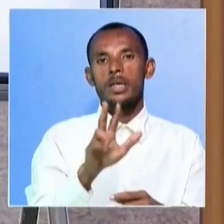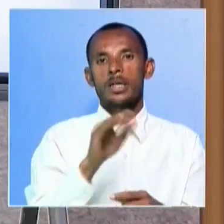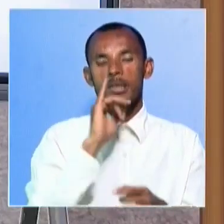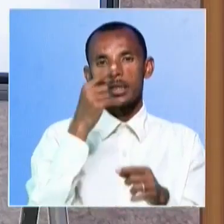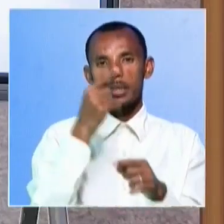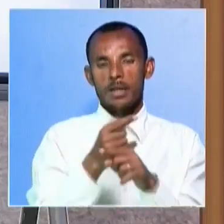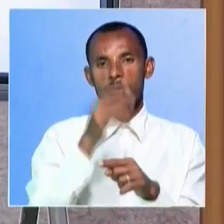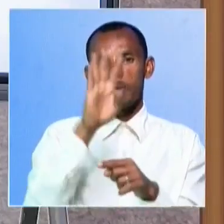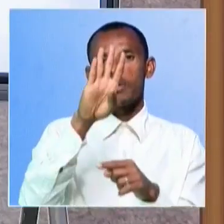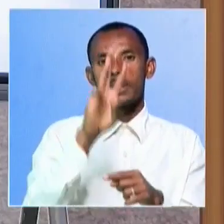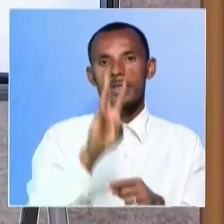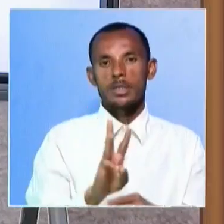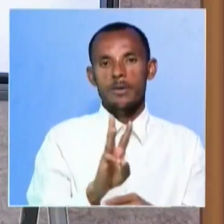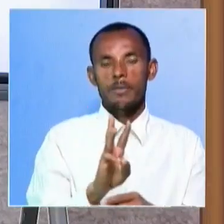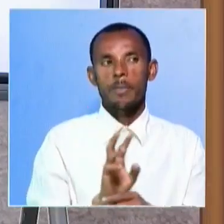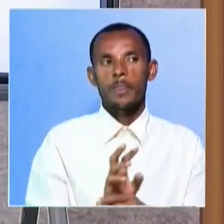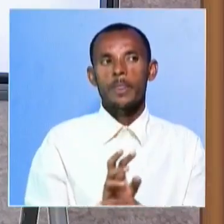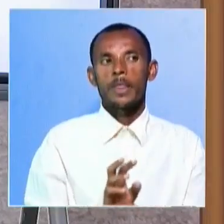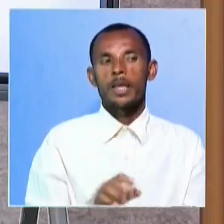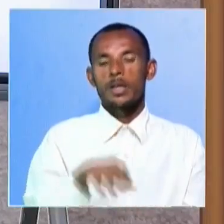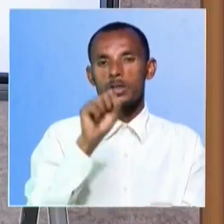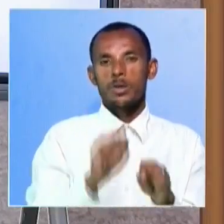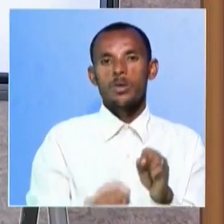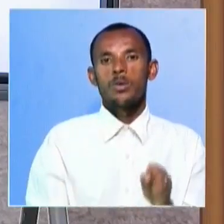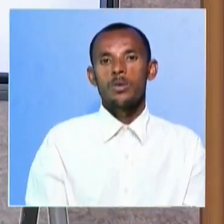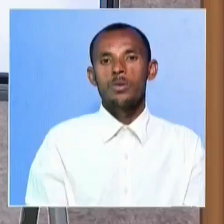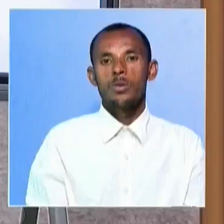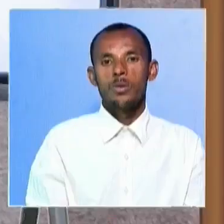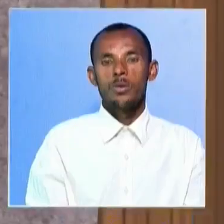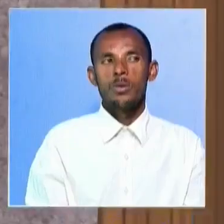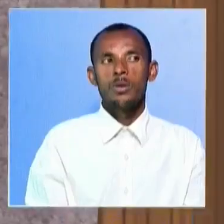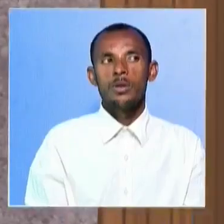4 over 6. Okay, so